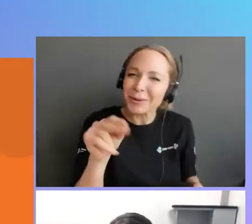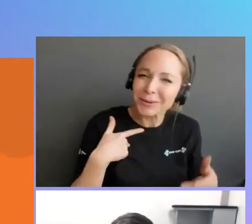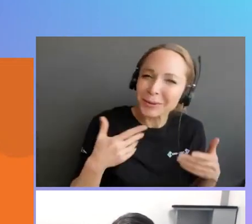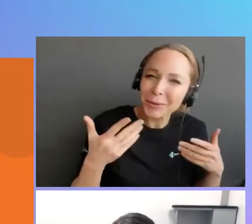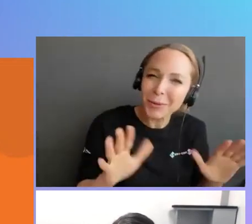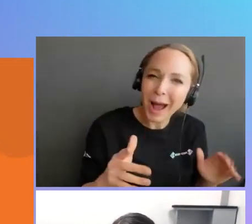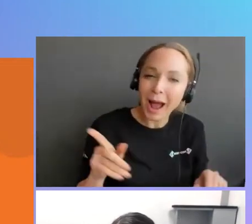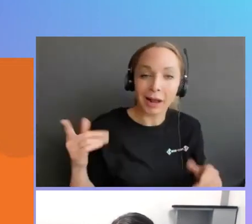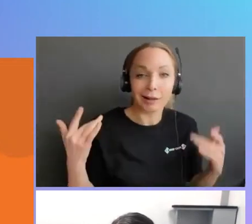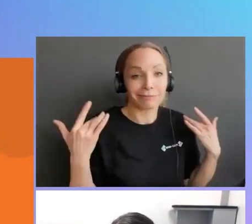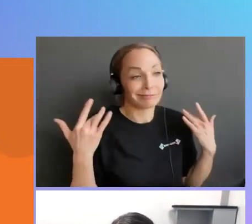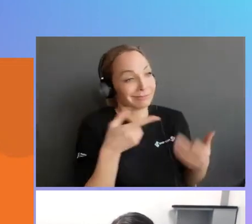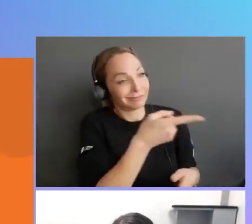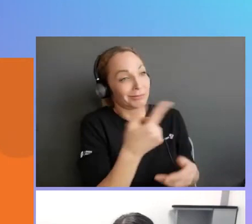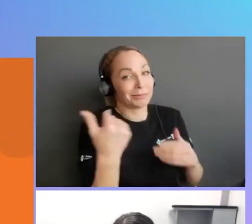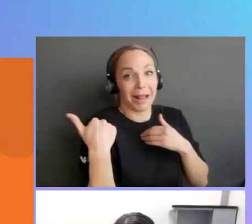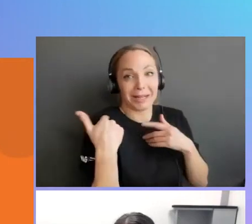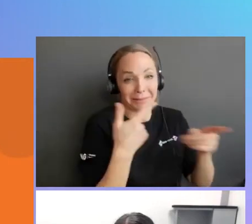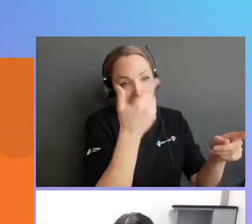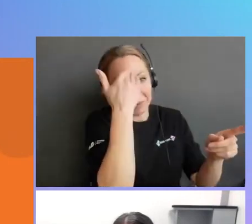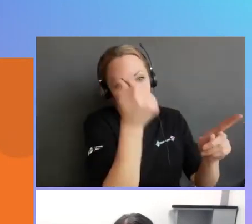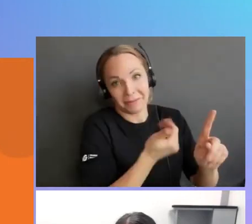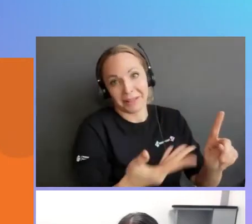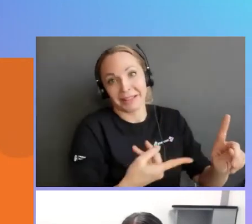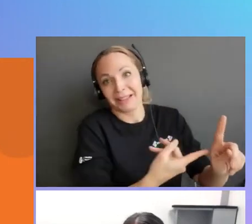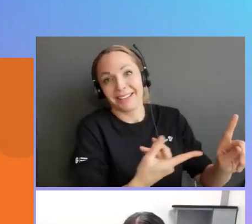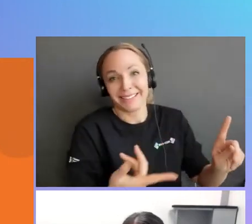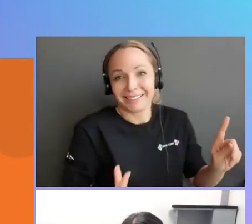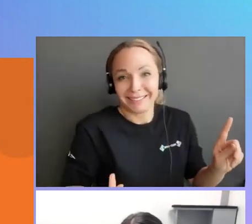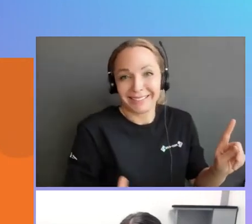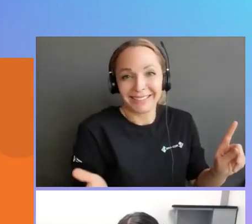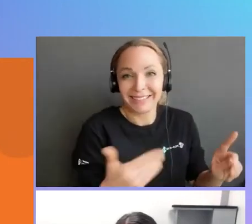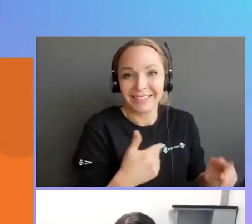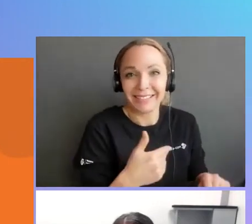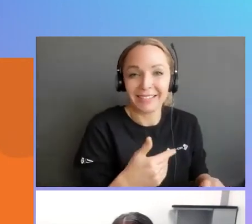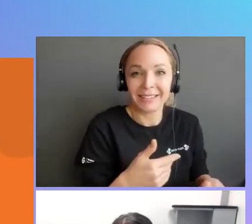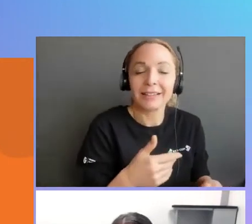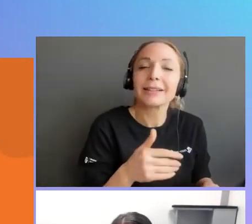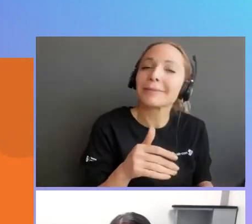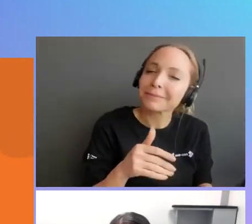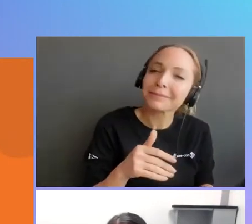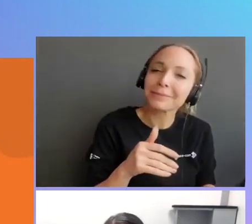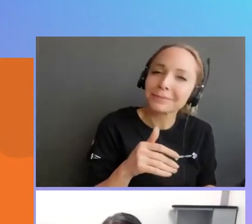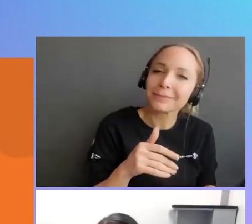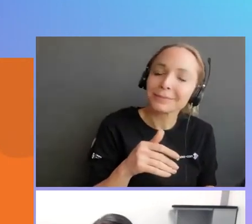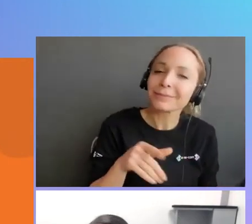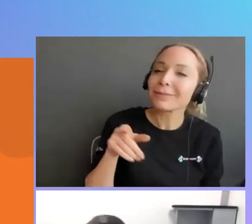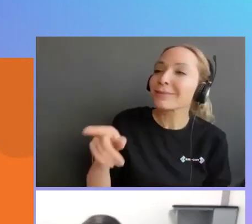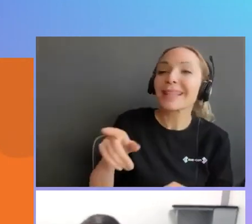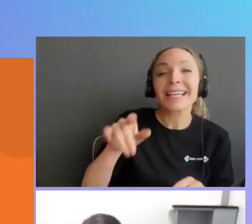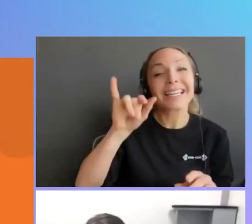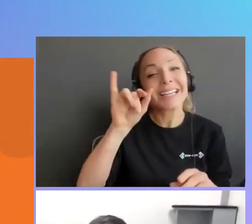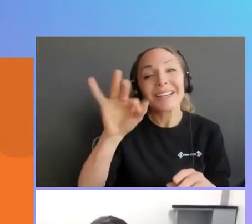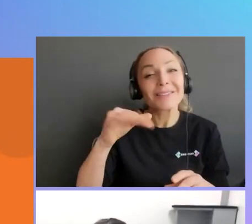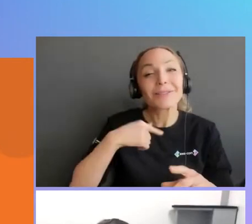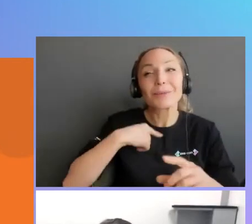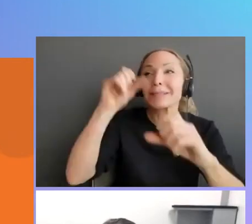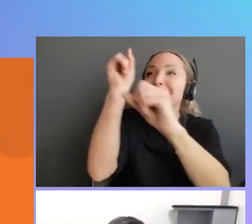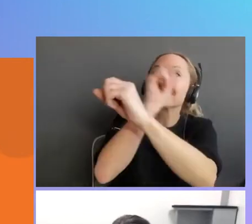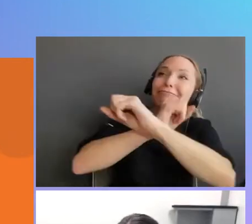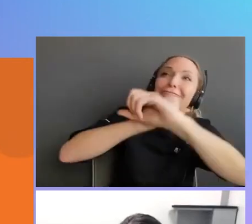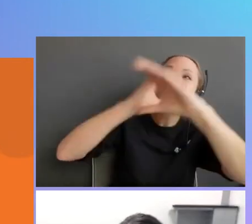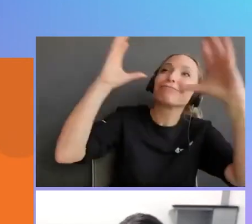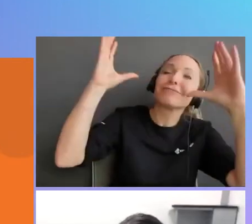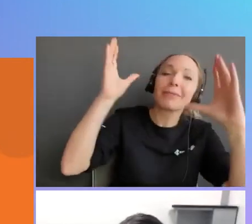So development teams at the end of the day shouldn't even need the accessibility SME anymore. They should be the accessibility experts